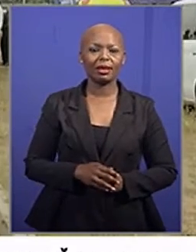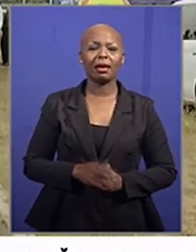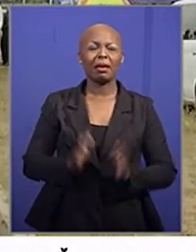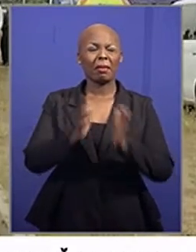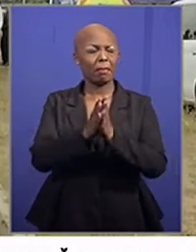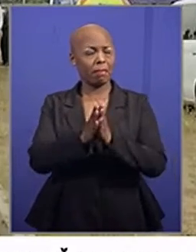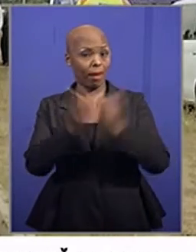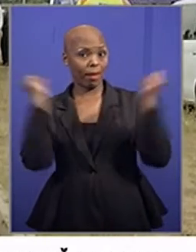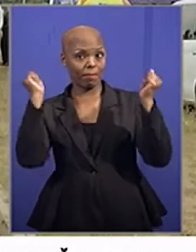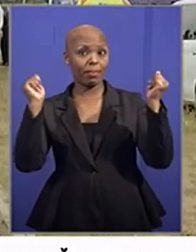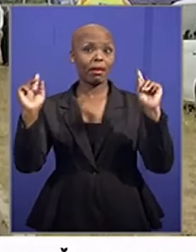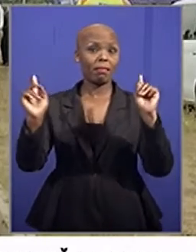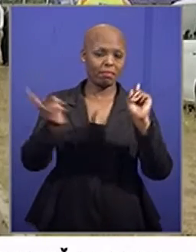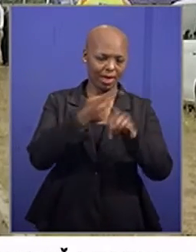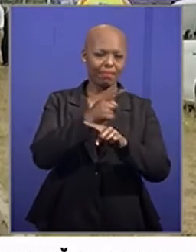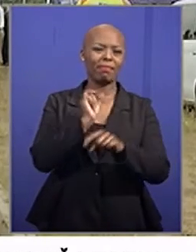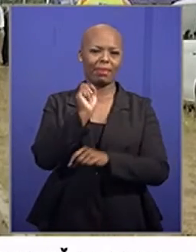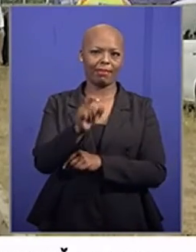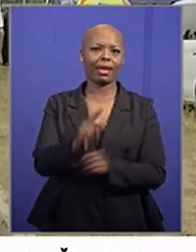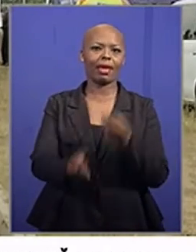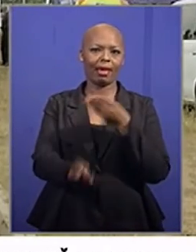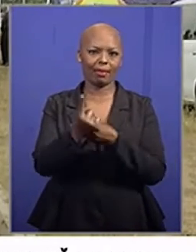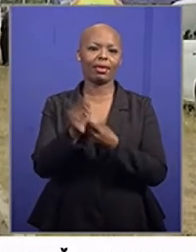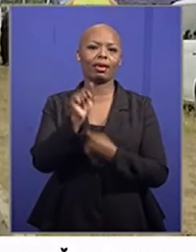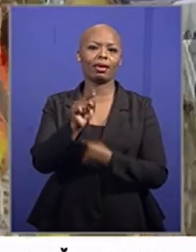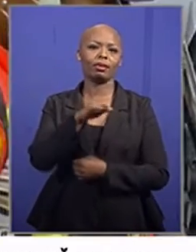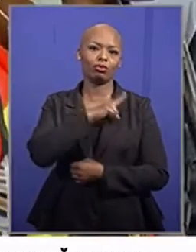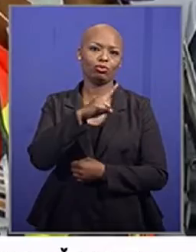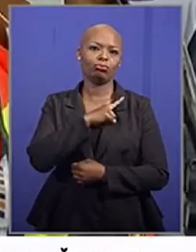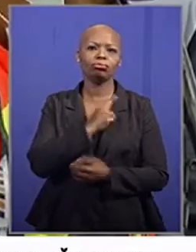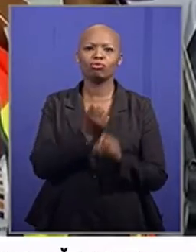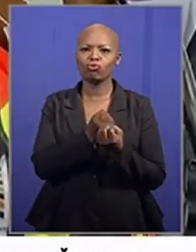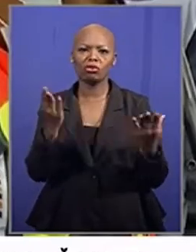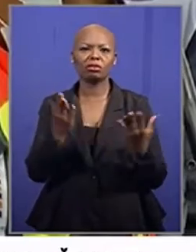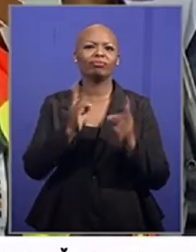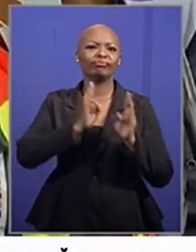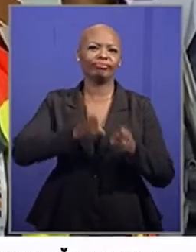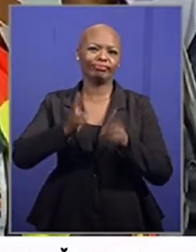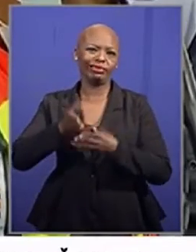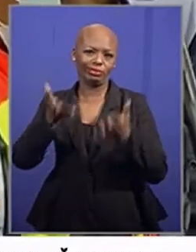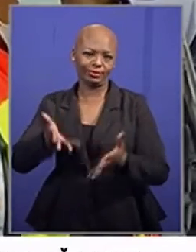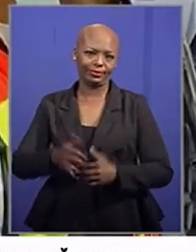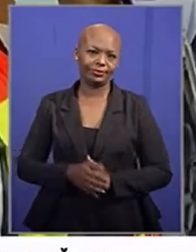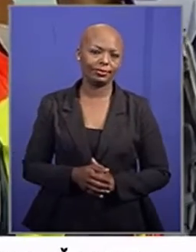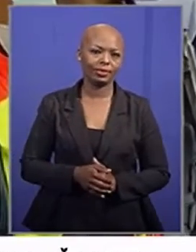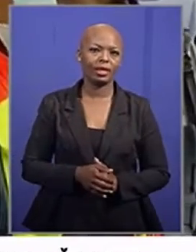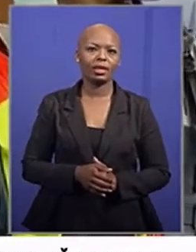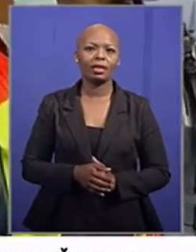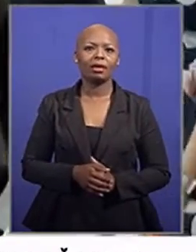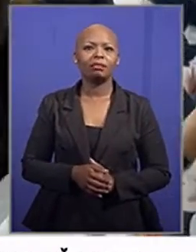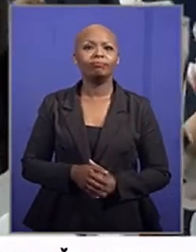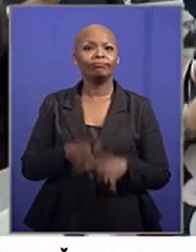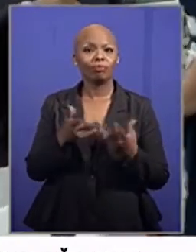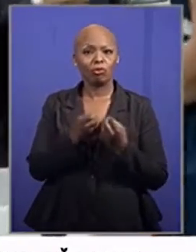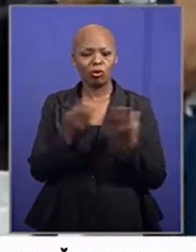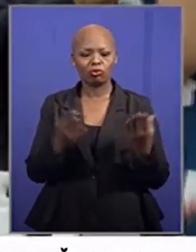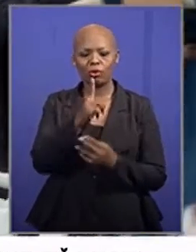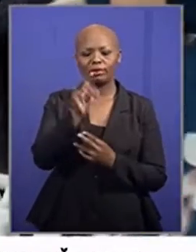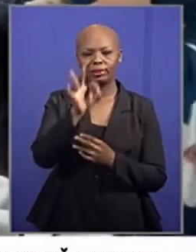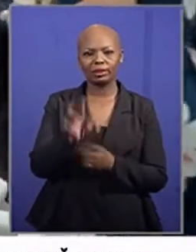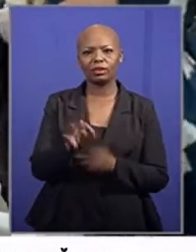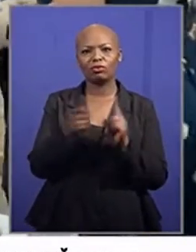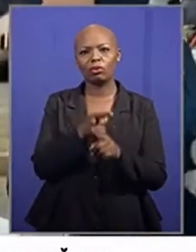le go tsamaya mo mebileng ke dingwe tsa tseo di bakileng dikotsi monongwaga. Dintsho tsa bakgweetsi di oketsegile ka peresente e le nngwe go nna diperesente